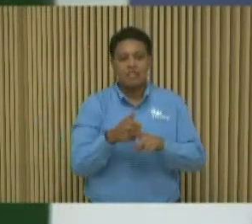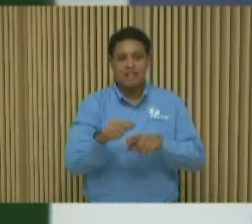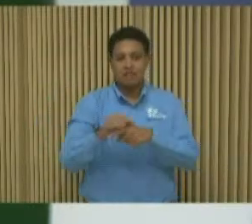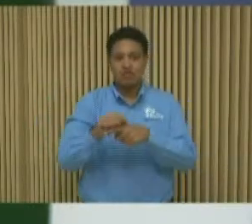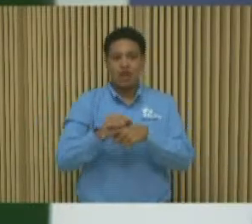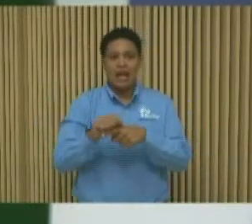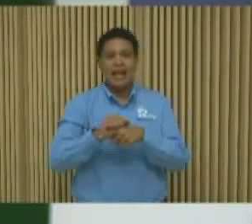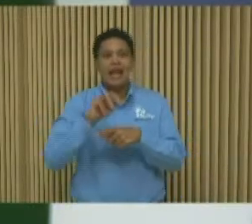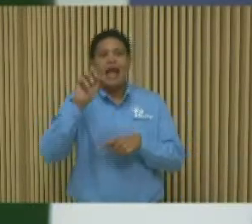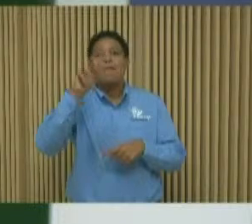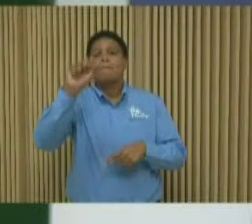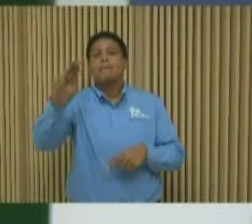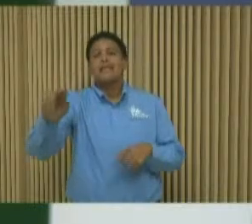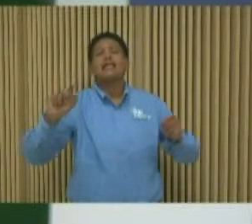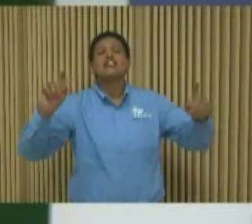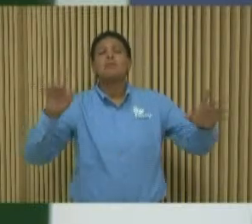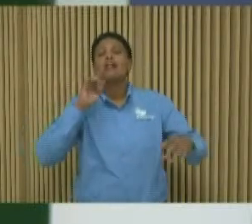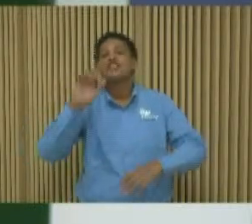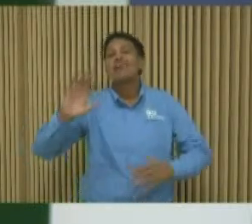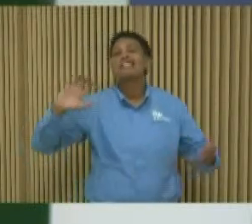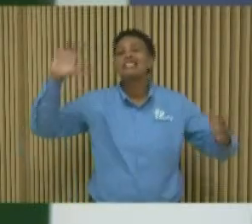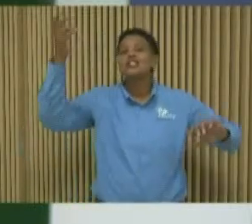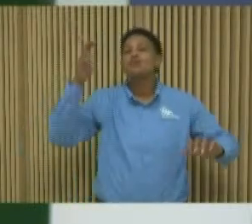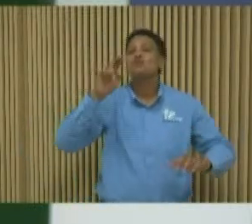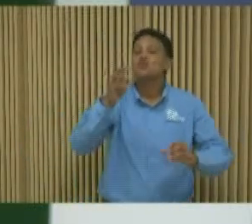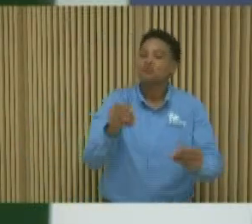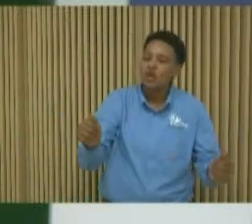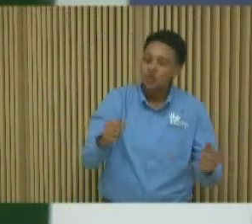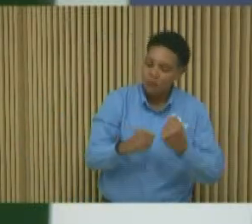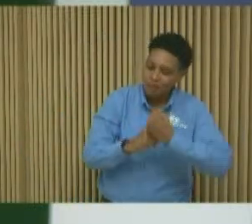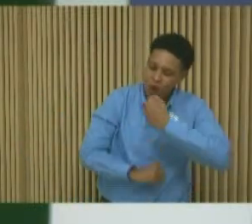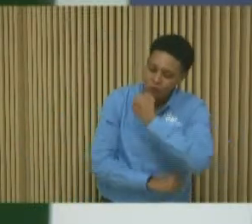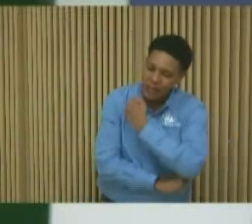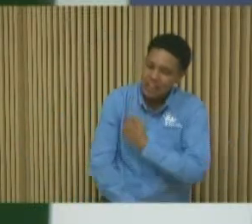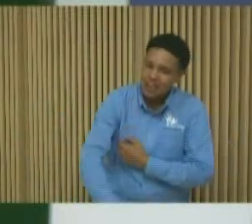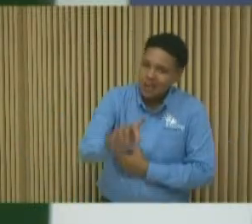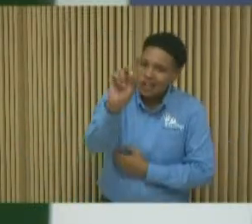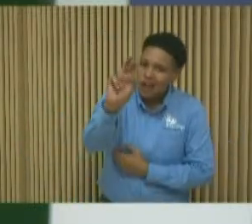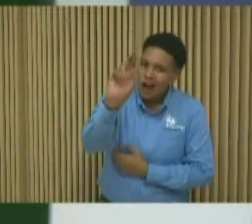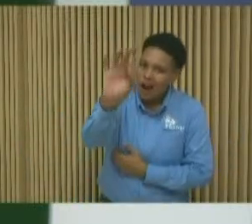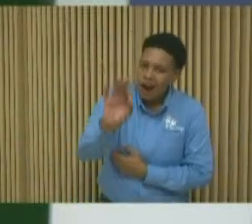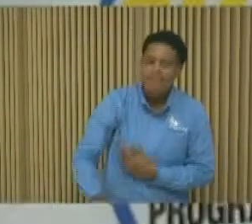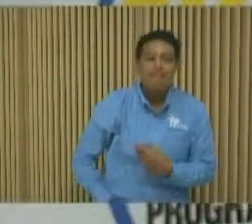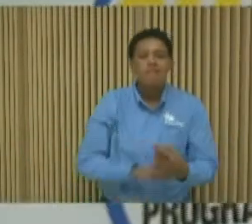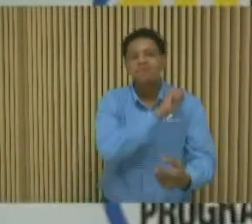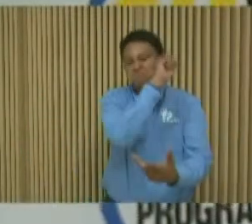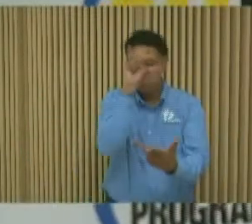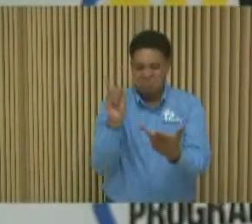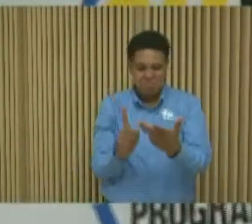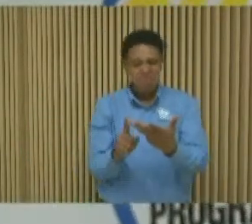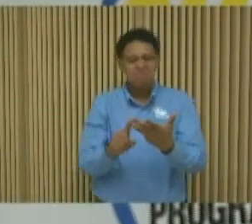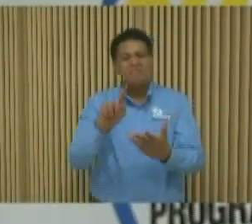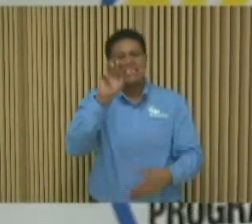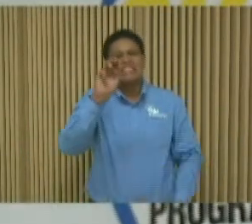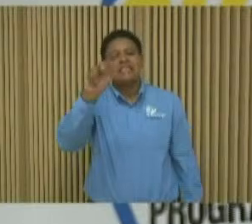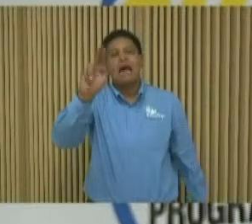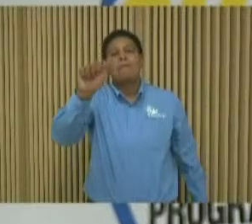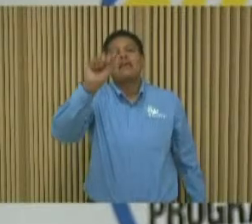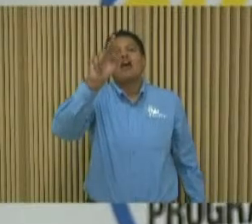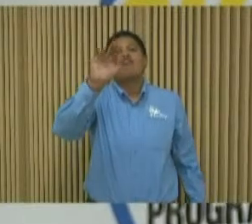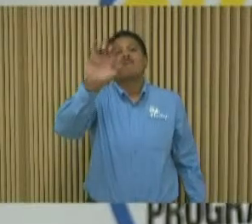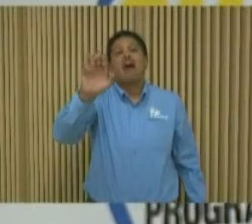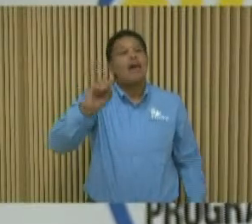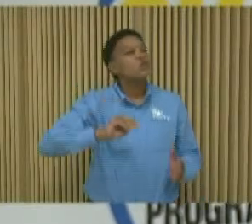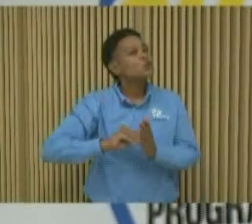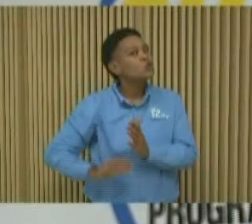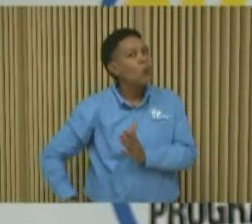at the Disputes Resolution Foundation, and also Ms. Tamika Bryce, student at the Norman